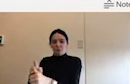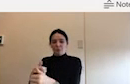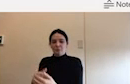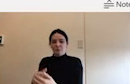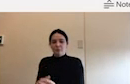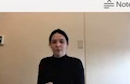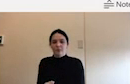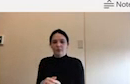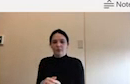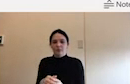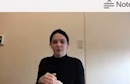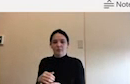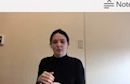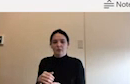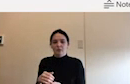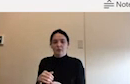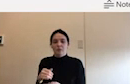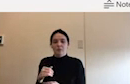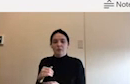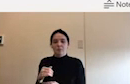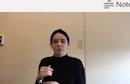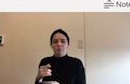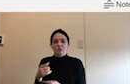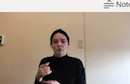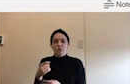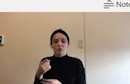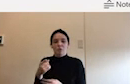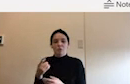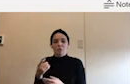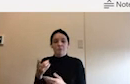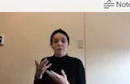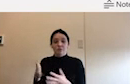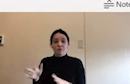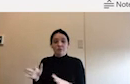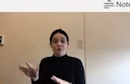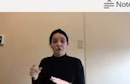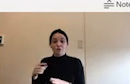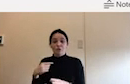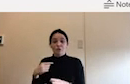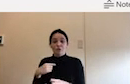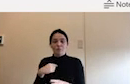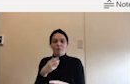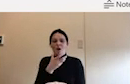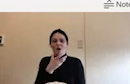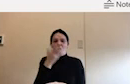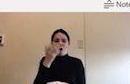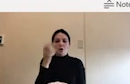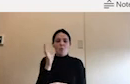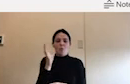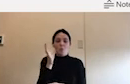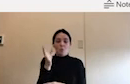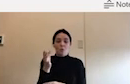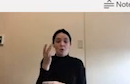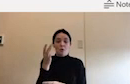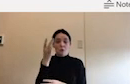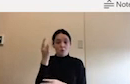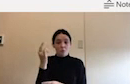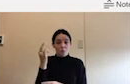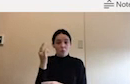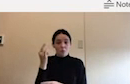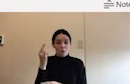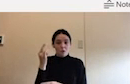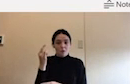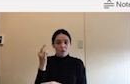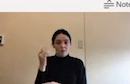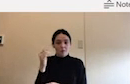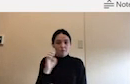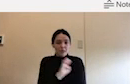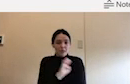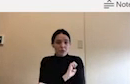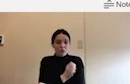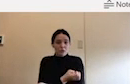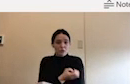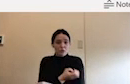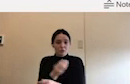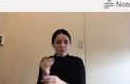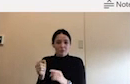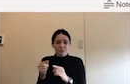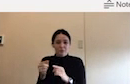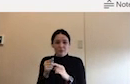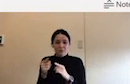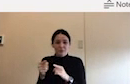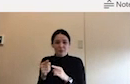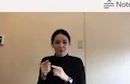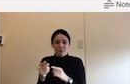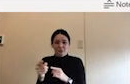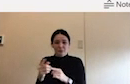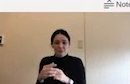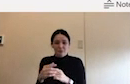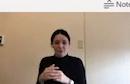time this train comes out of this, right, it's going to be a little hot because it's been draining. There's a large amount of current flowing through this whole